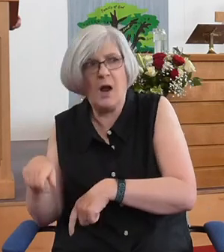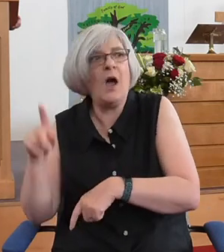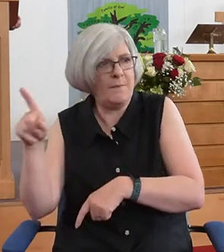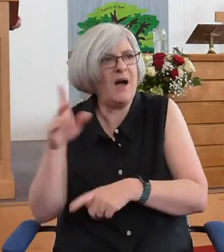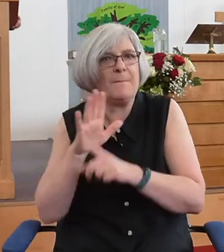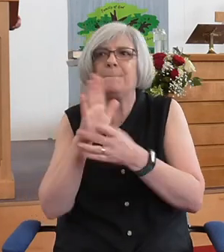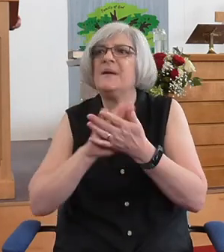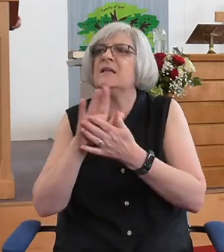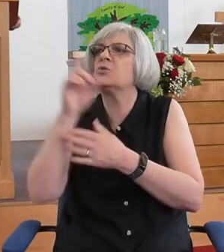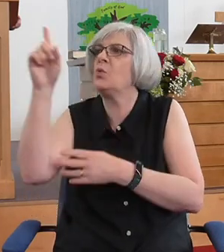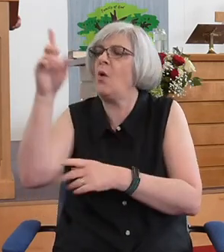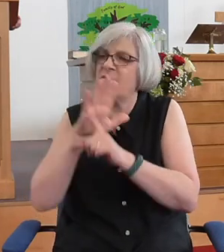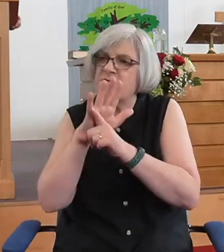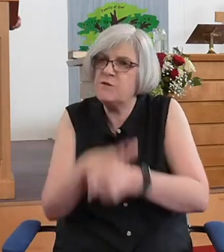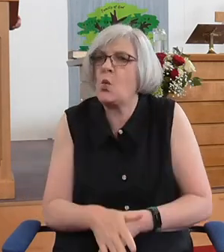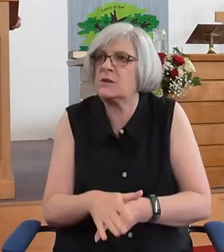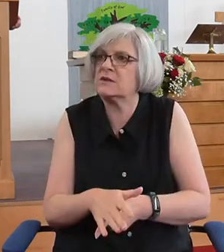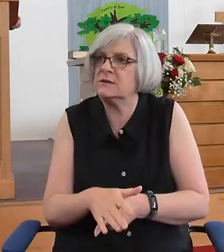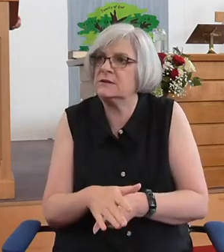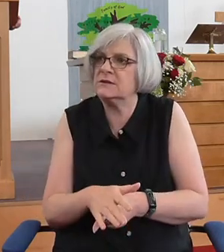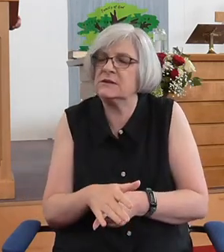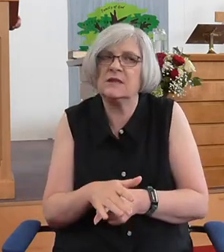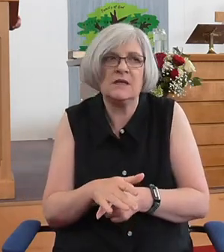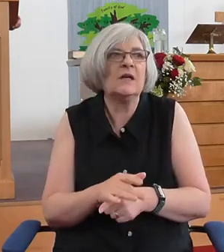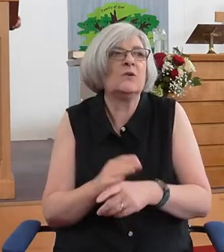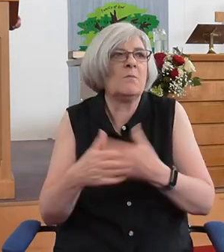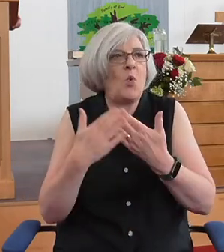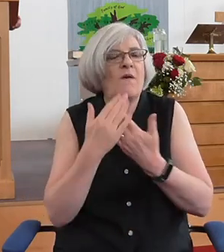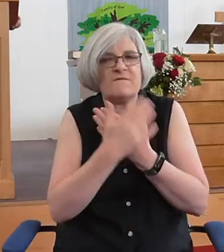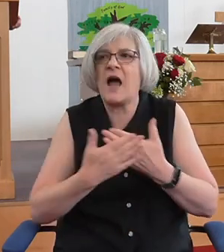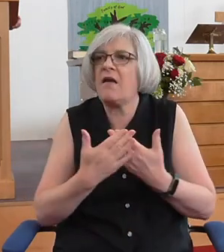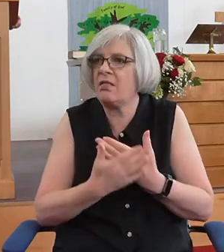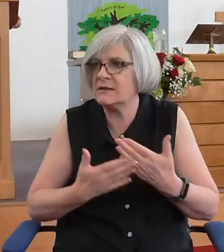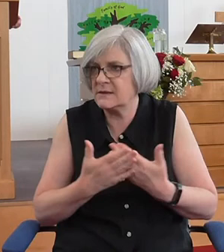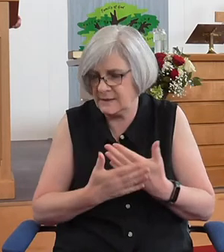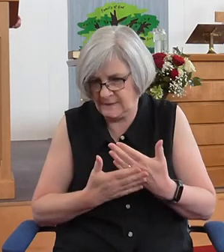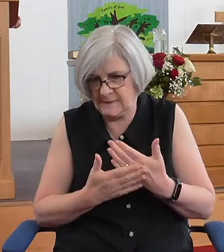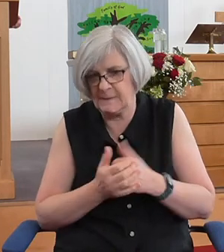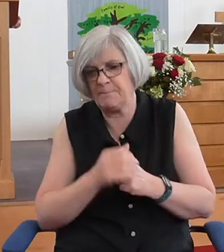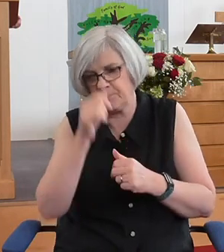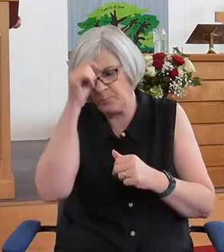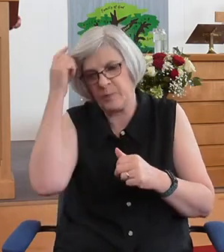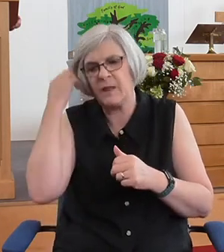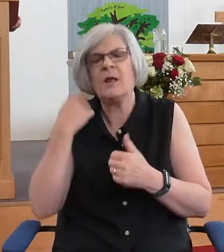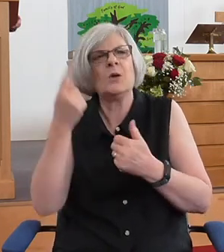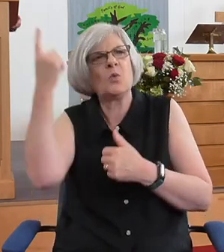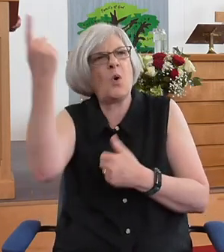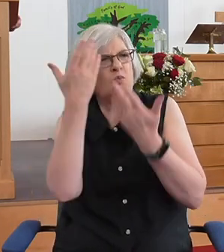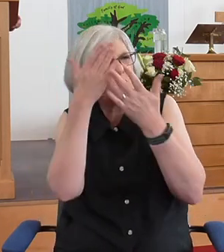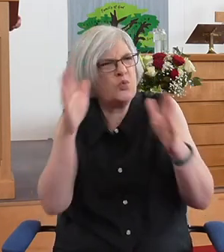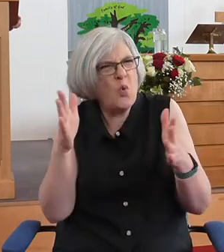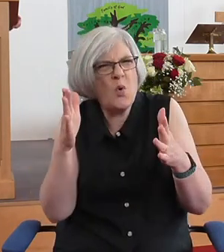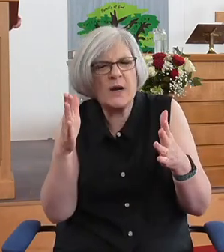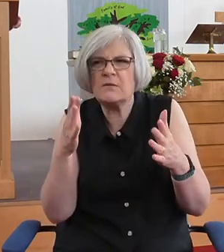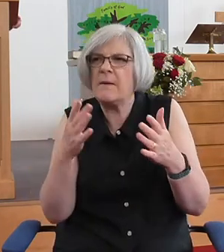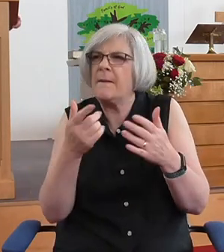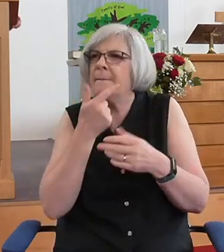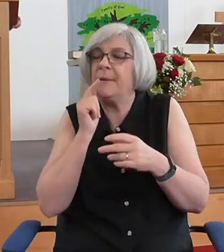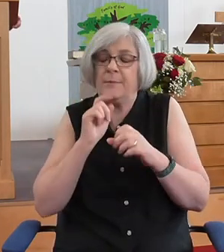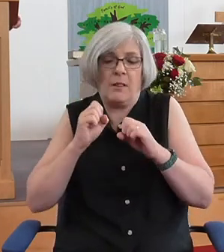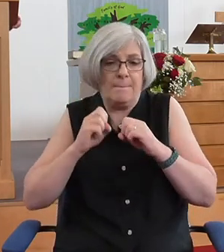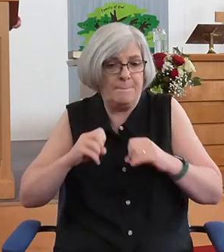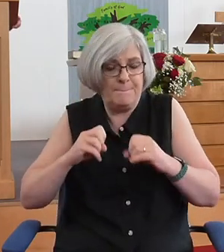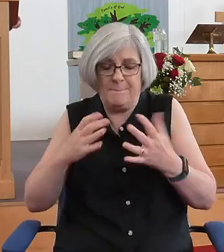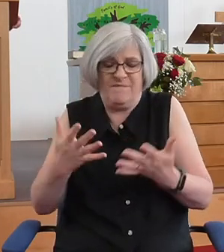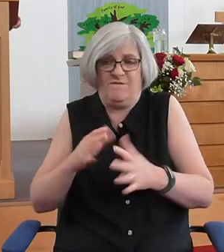see so often in conflict, like the war in Ukraine. God was showing him both how powerless Pharaoh